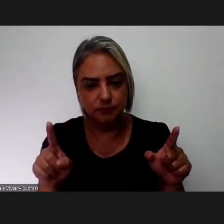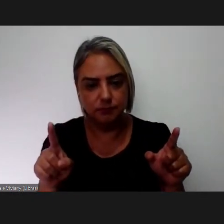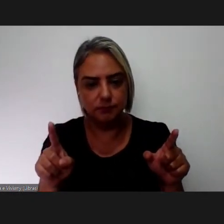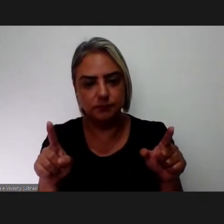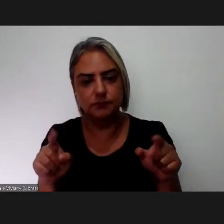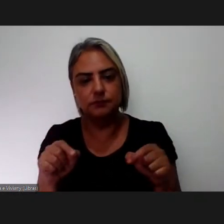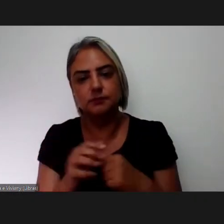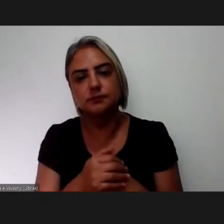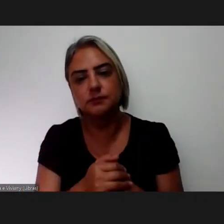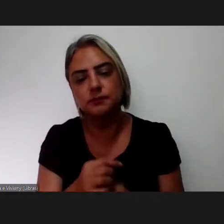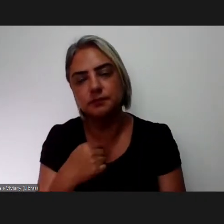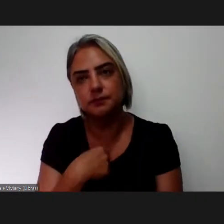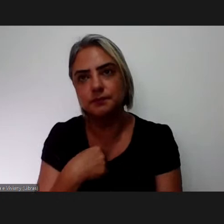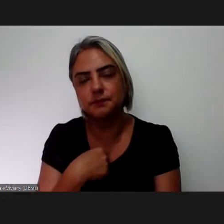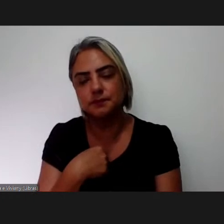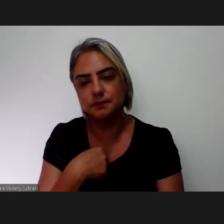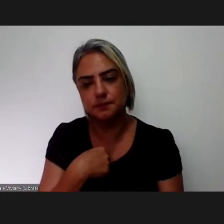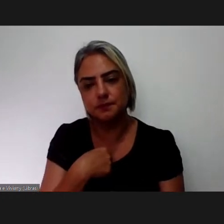but